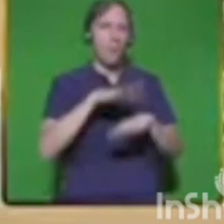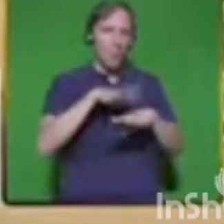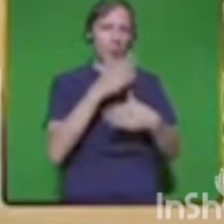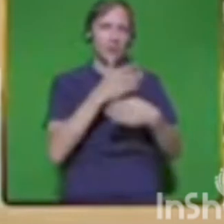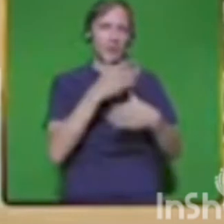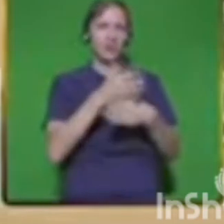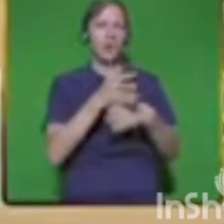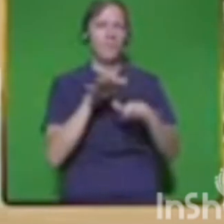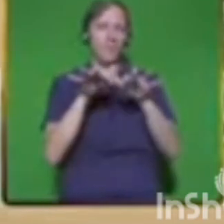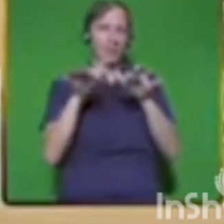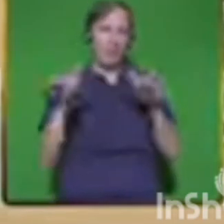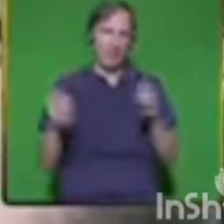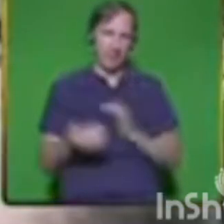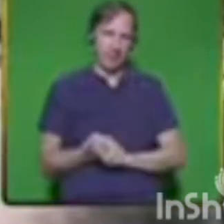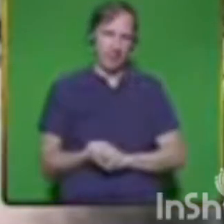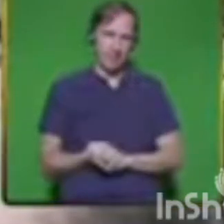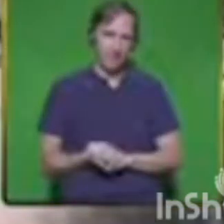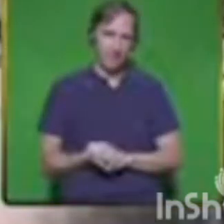people.